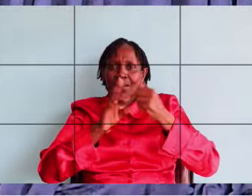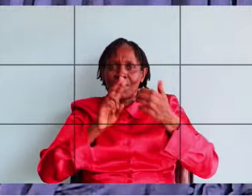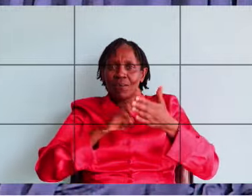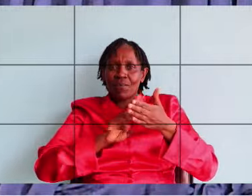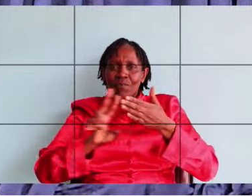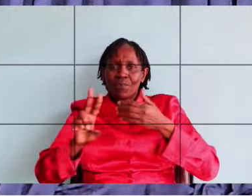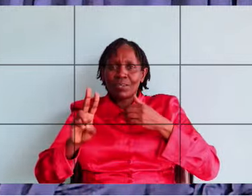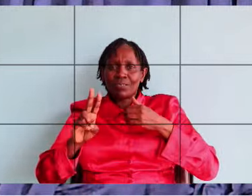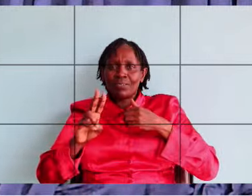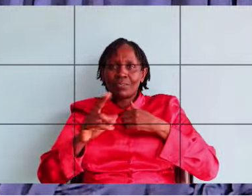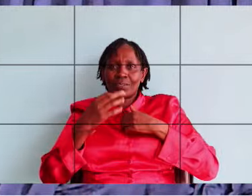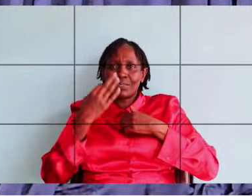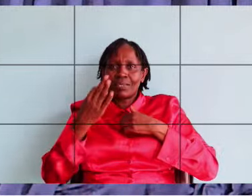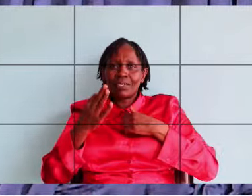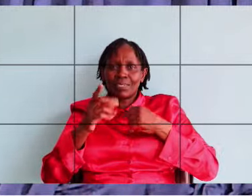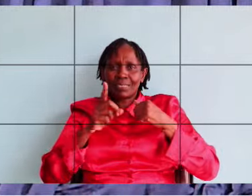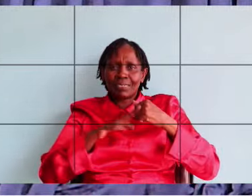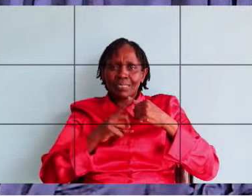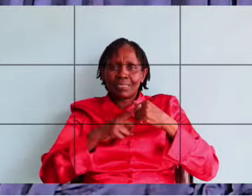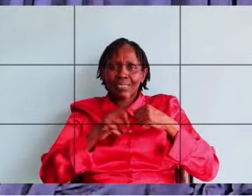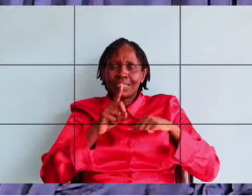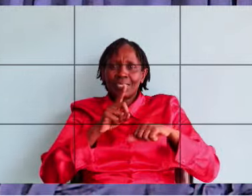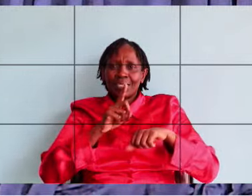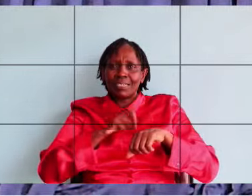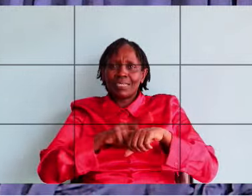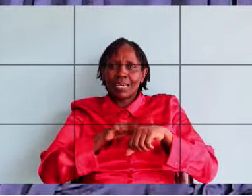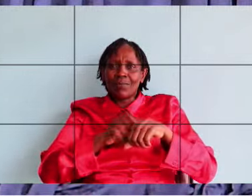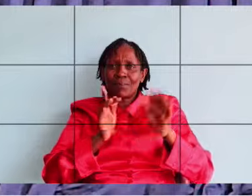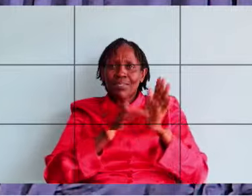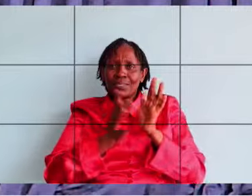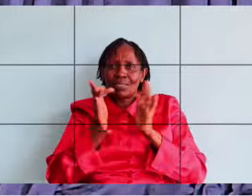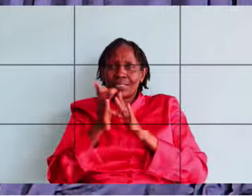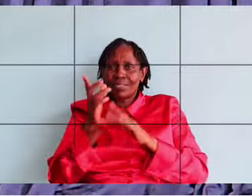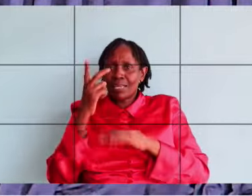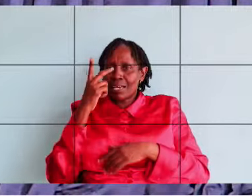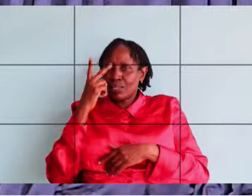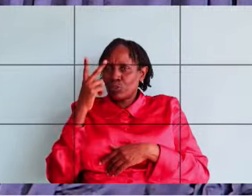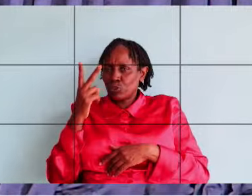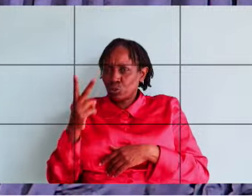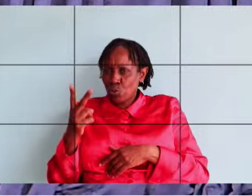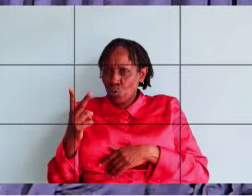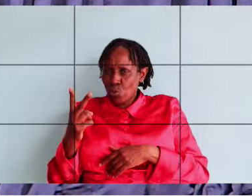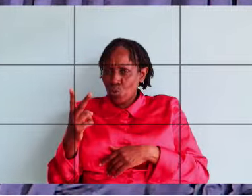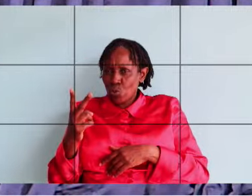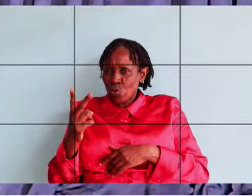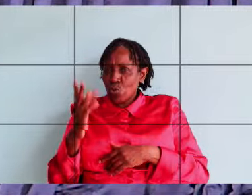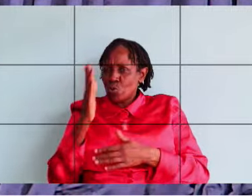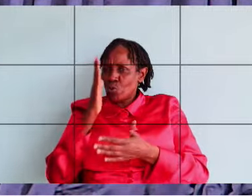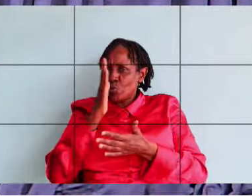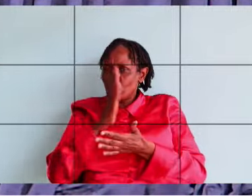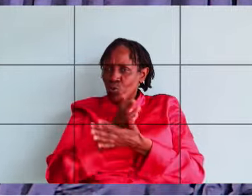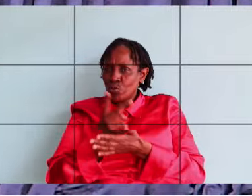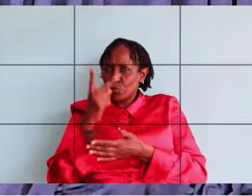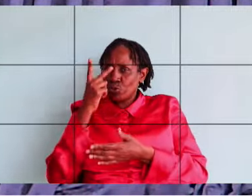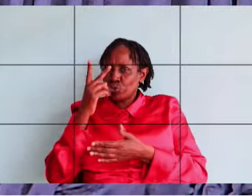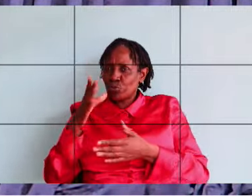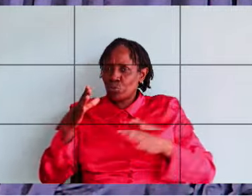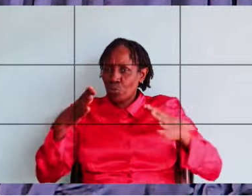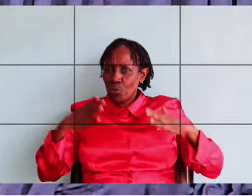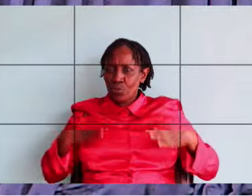was filled with compassion for them. For he saw that they were like sheep that are scattered without a